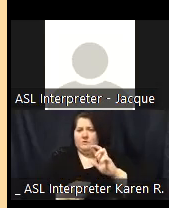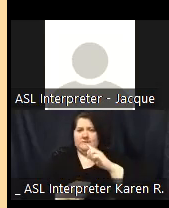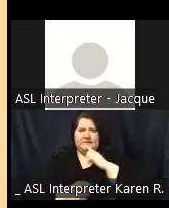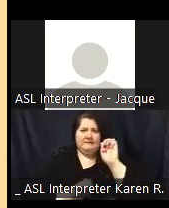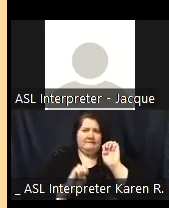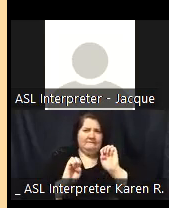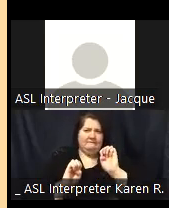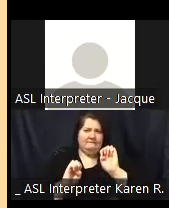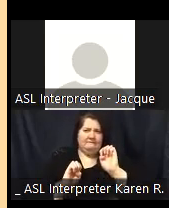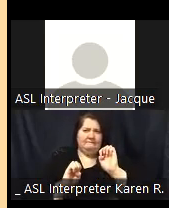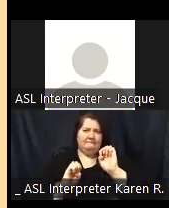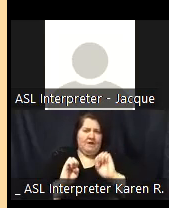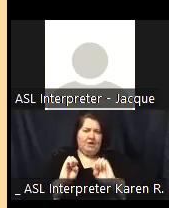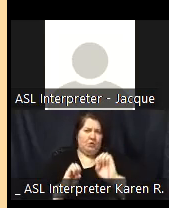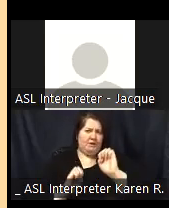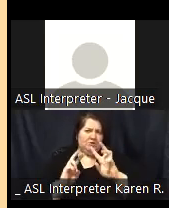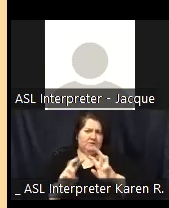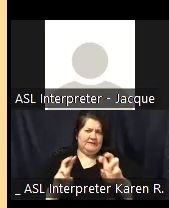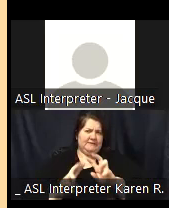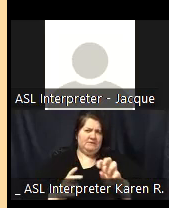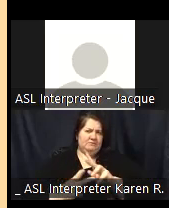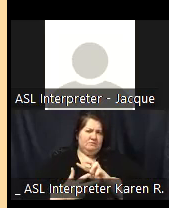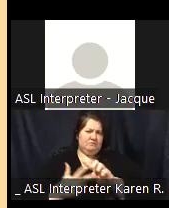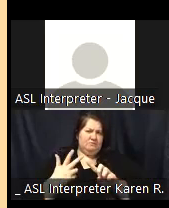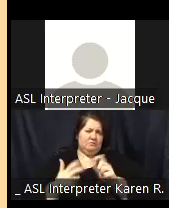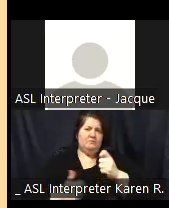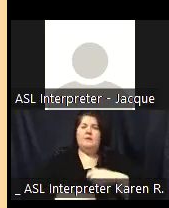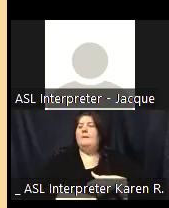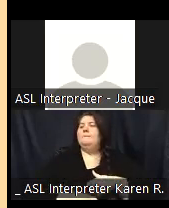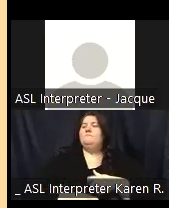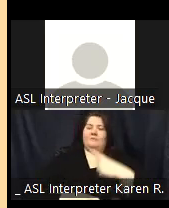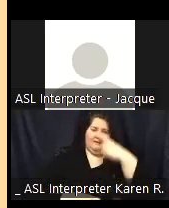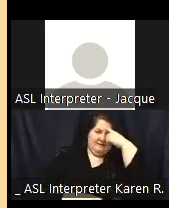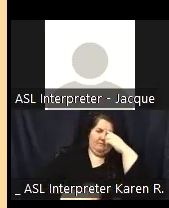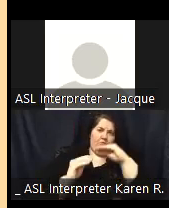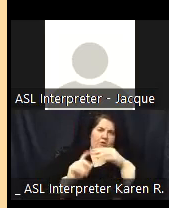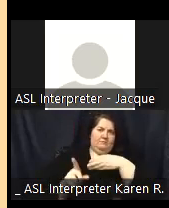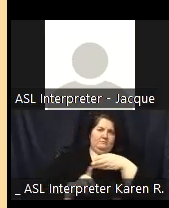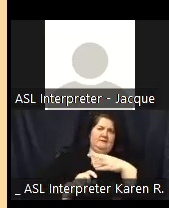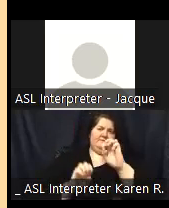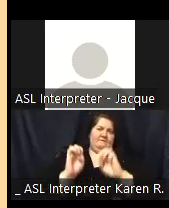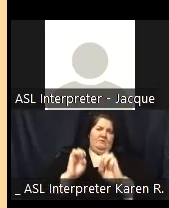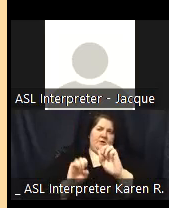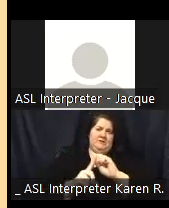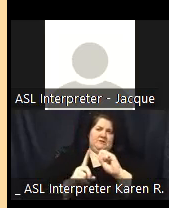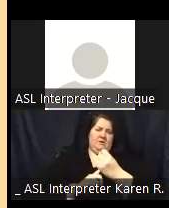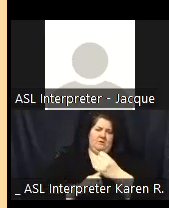in scheduling an assessment or an evaluation? Yeah, I'm thinking of an evaluation scenario.